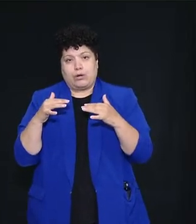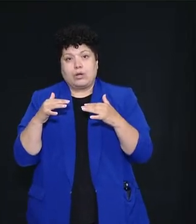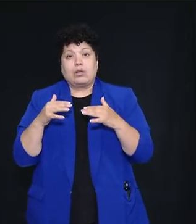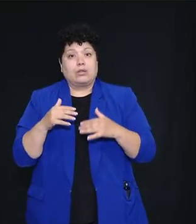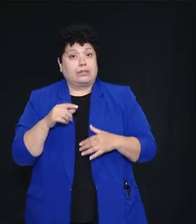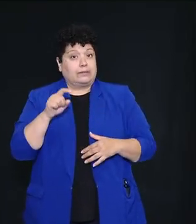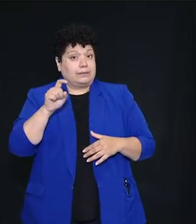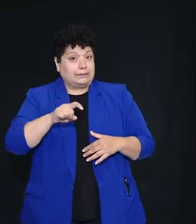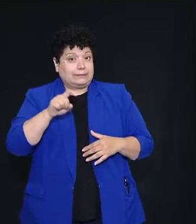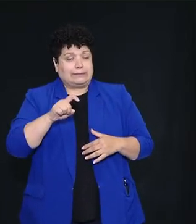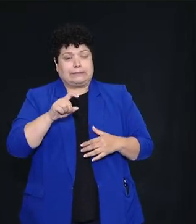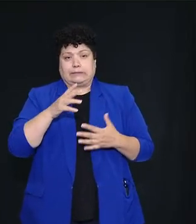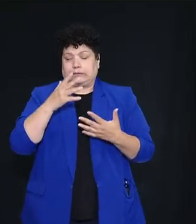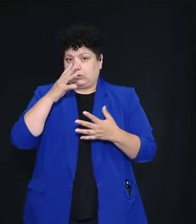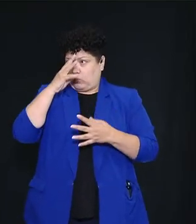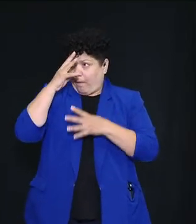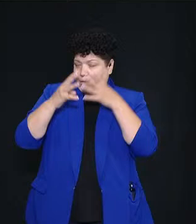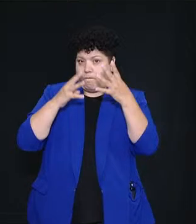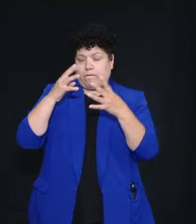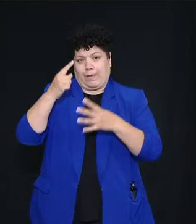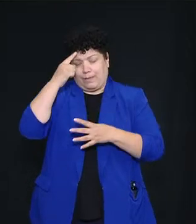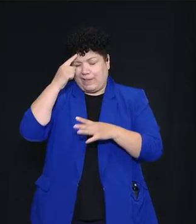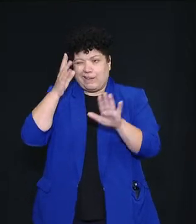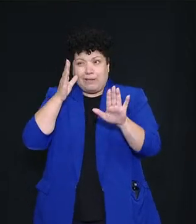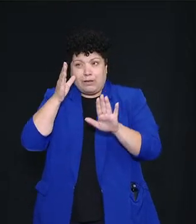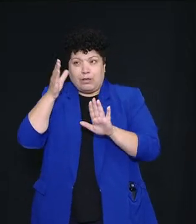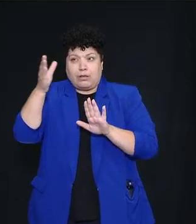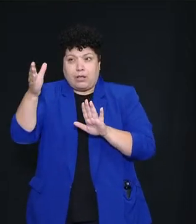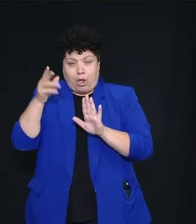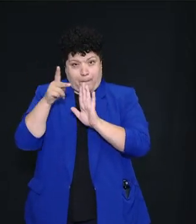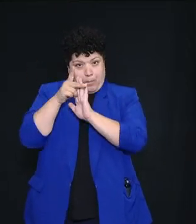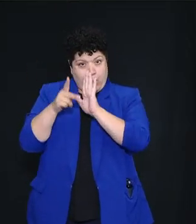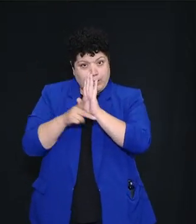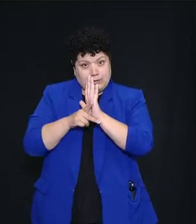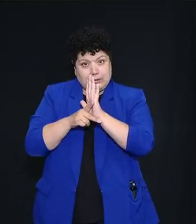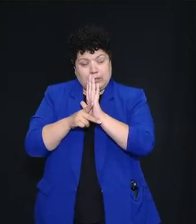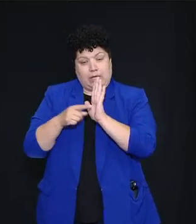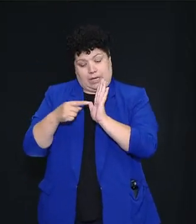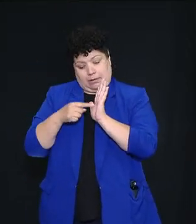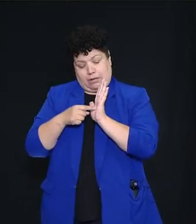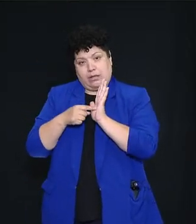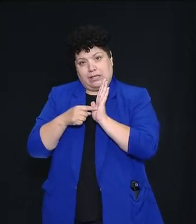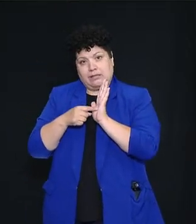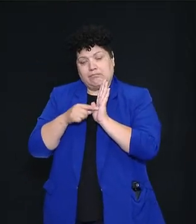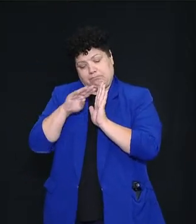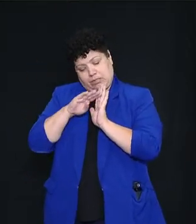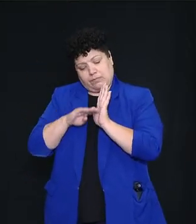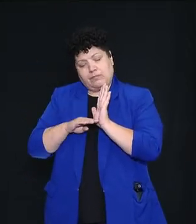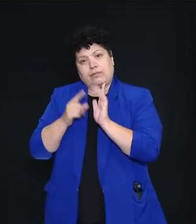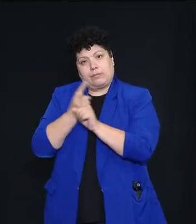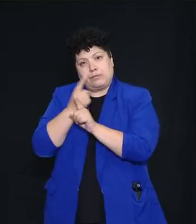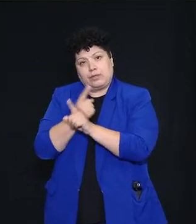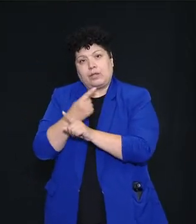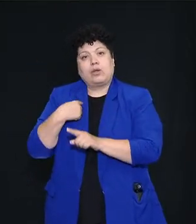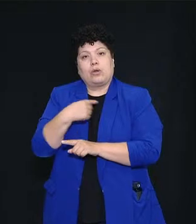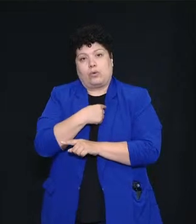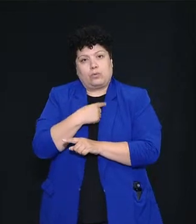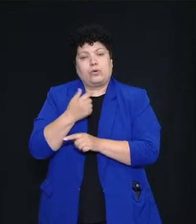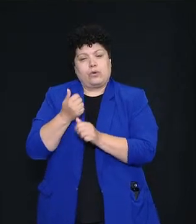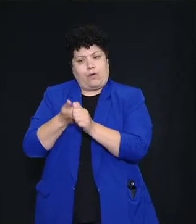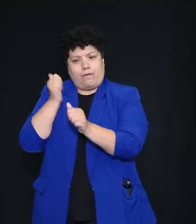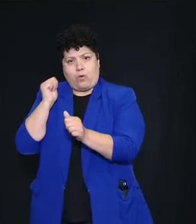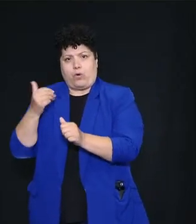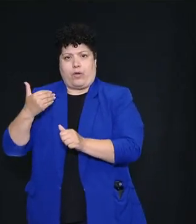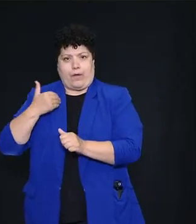are creative and far-sighted policies capable of moving beyond the categories of